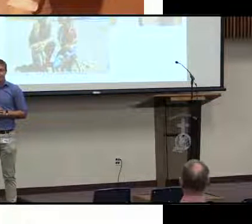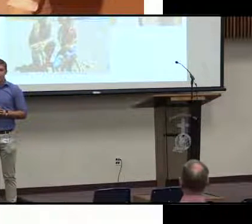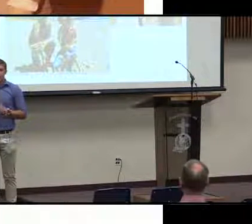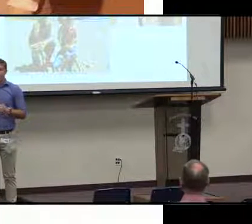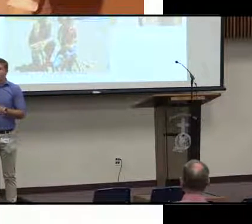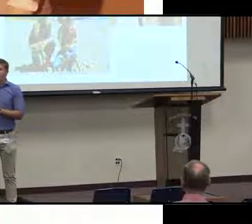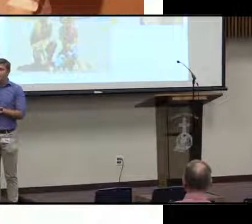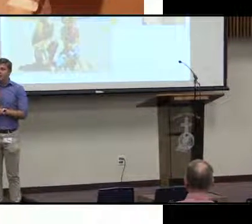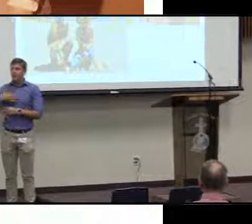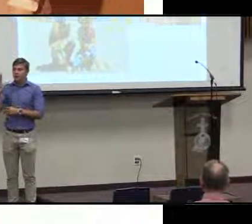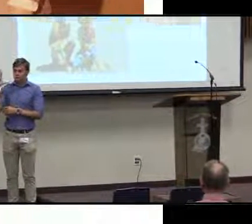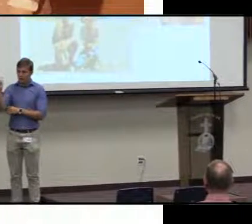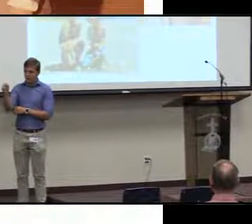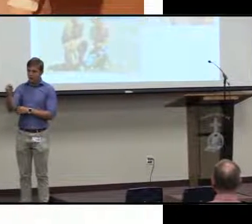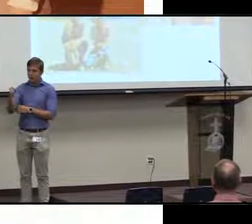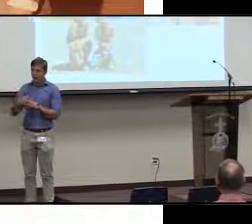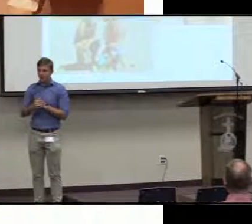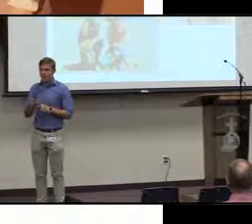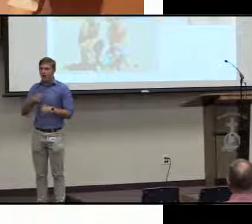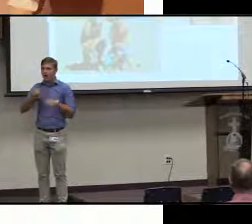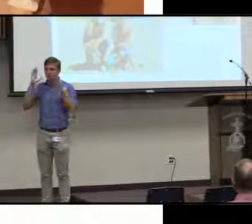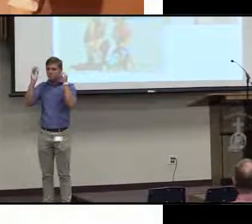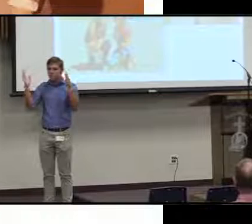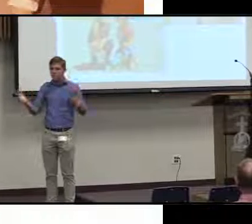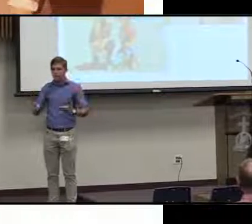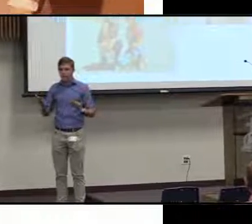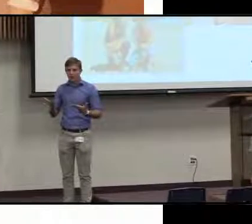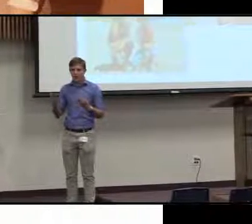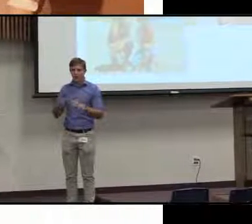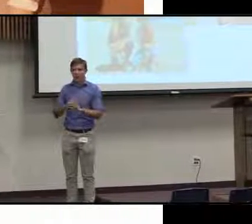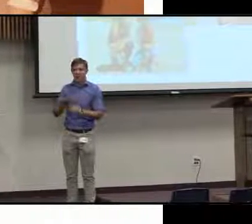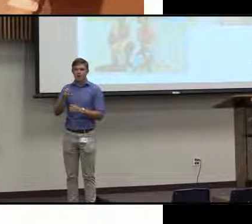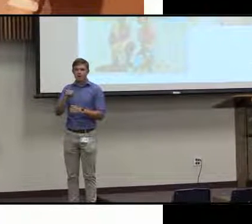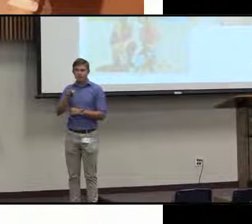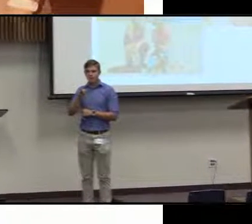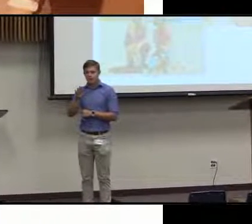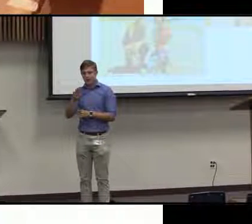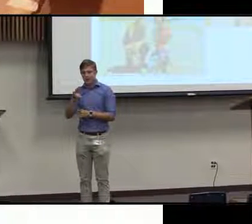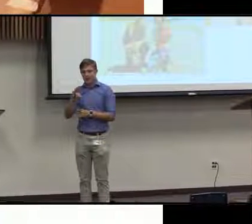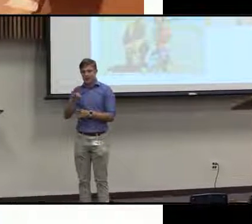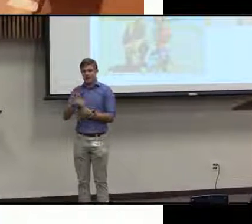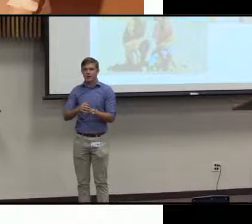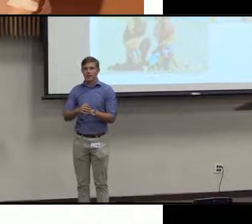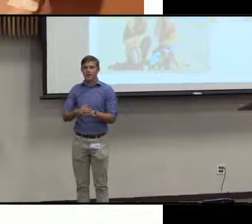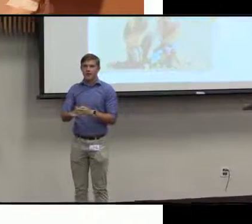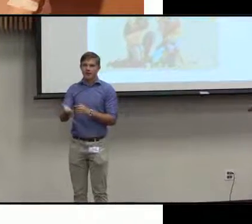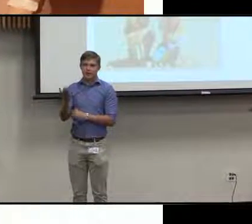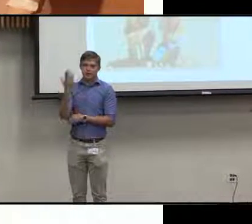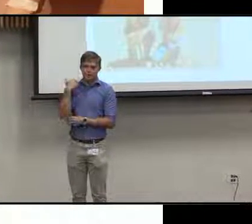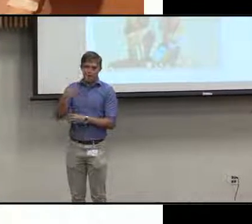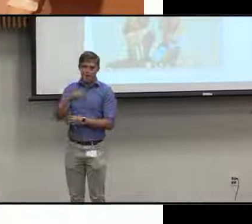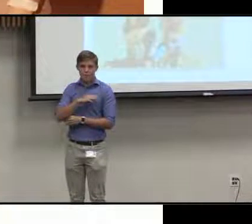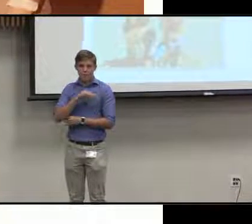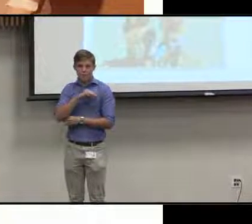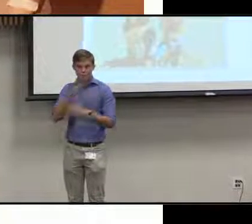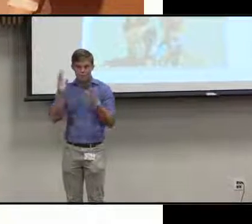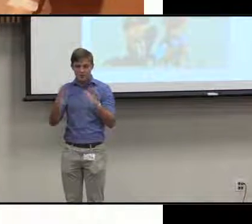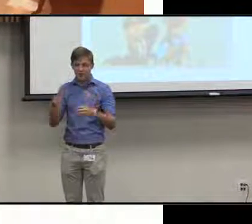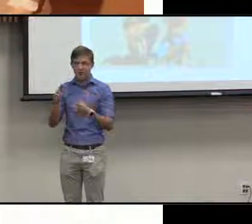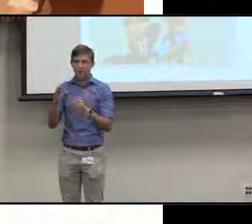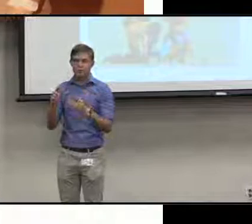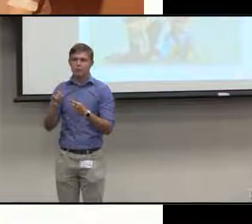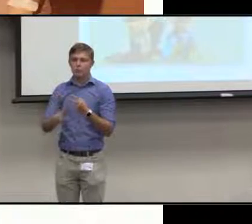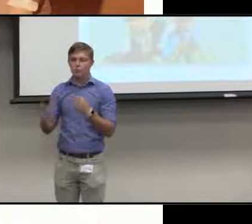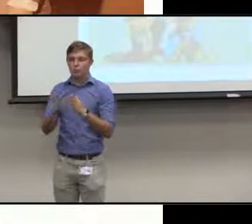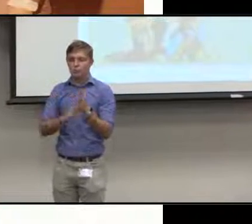Hello, I'm Charles Speer, and I'm a teacher here at the Sunset International Bible Institute and former missionary to New Zealand. And I want to